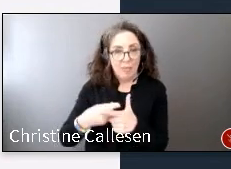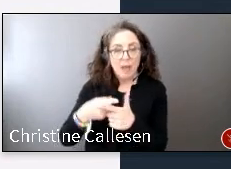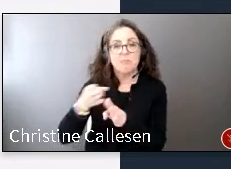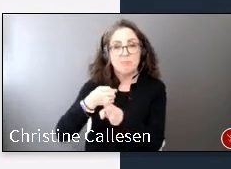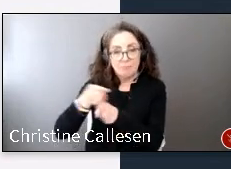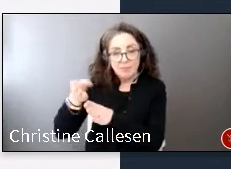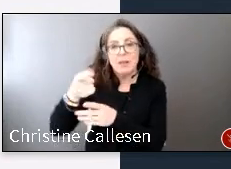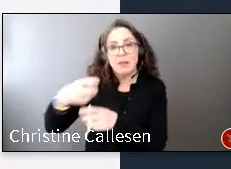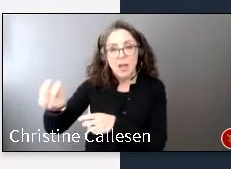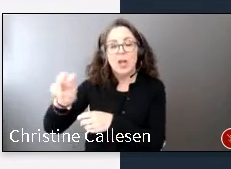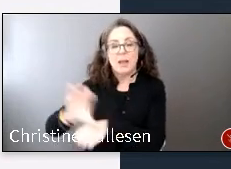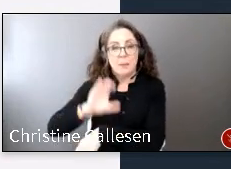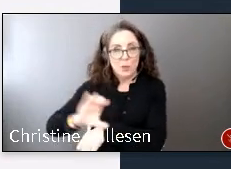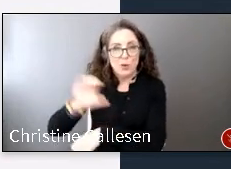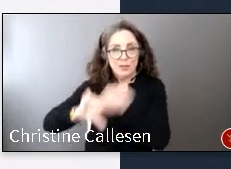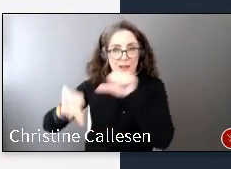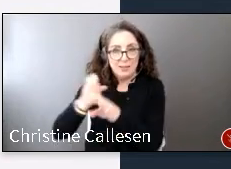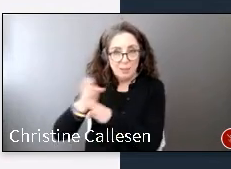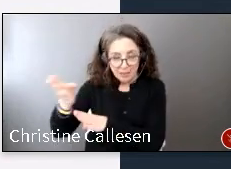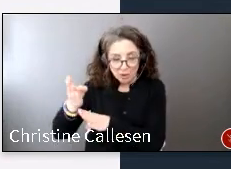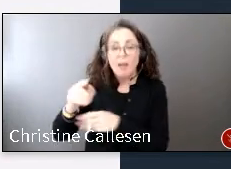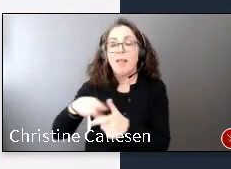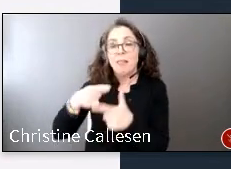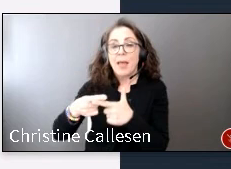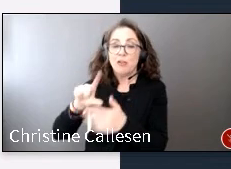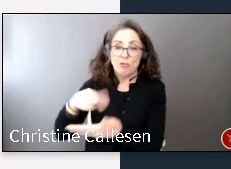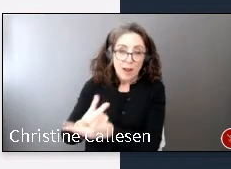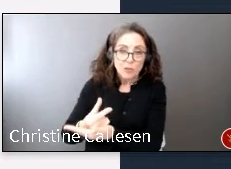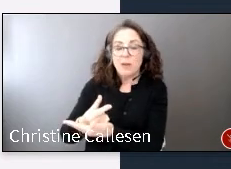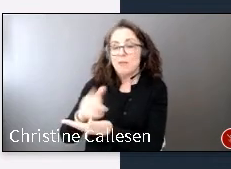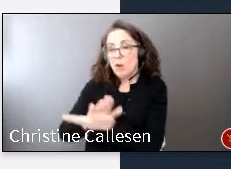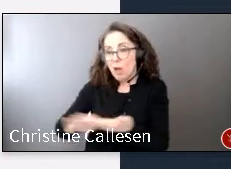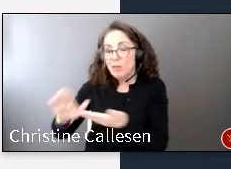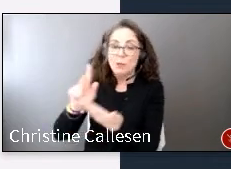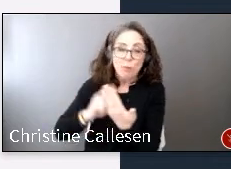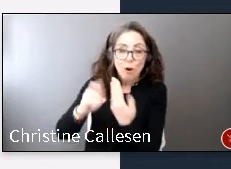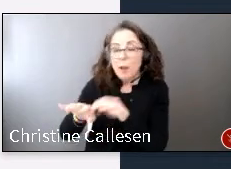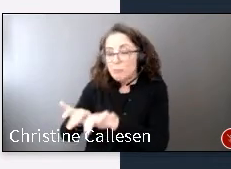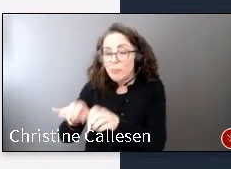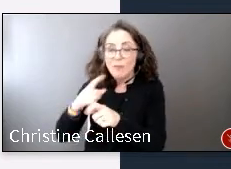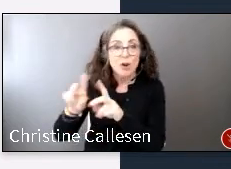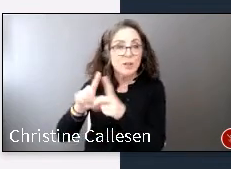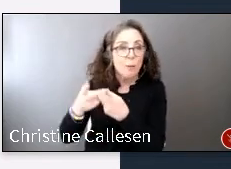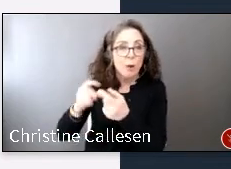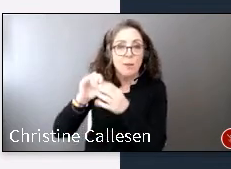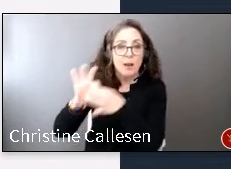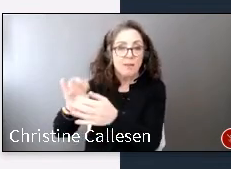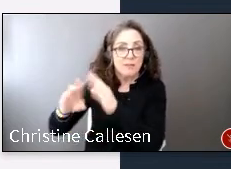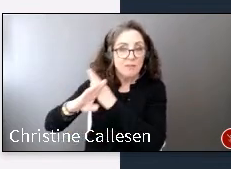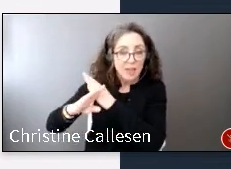science. After graduating, I took a job with a local company doing programming for Department of Defense